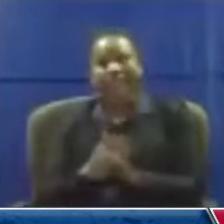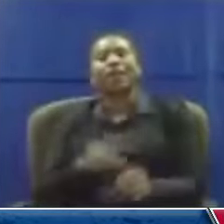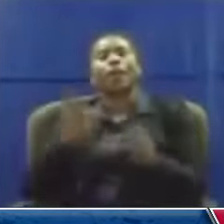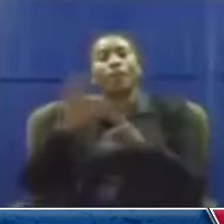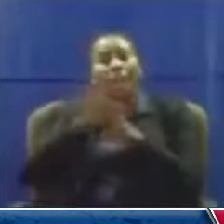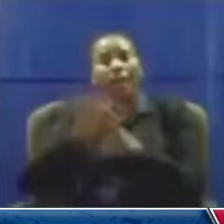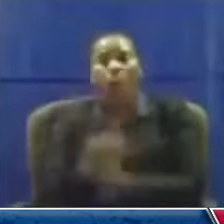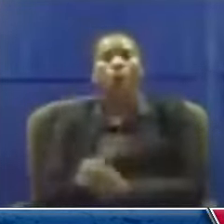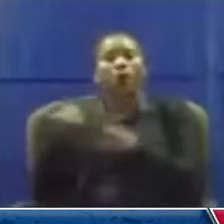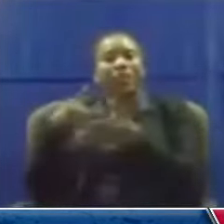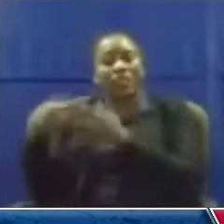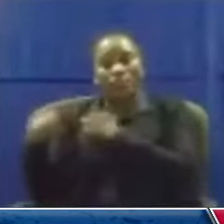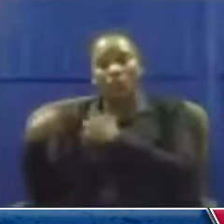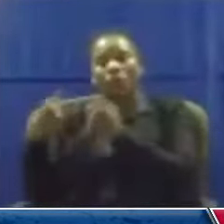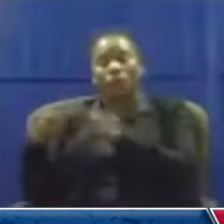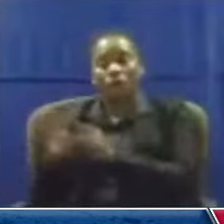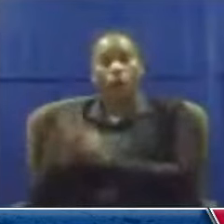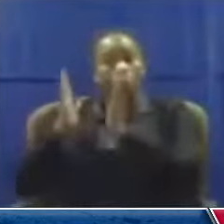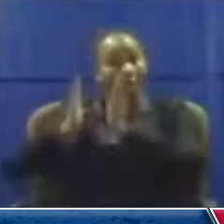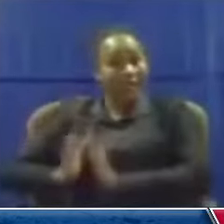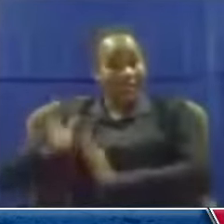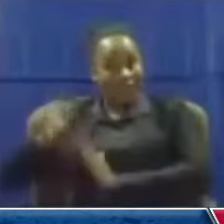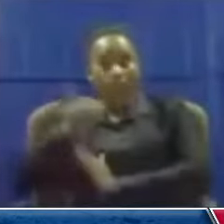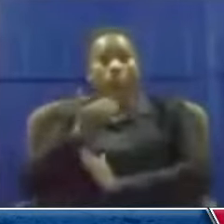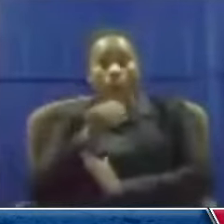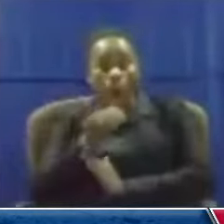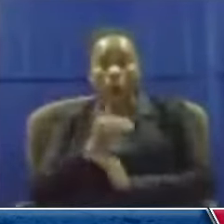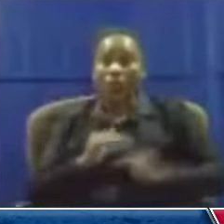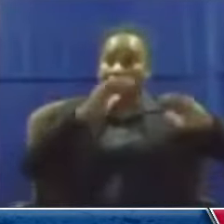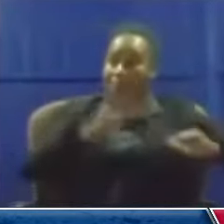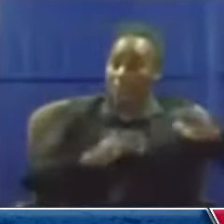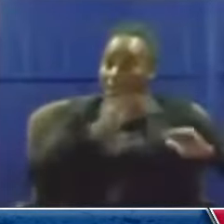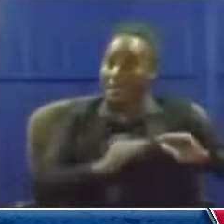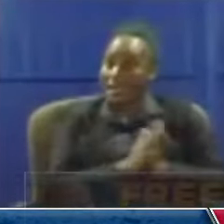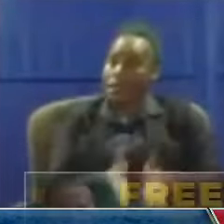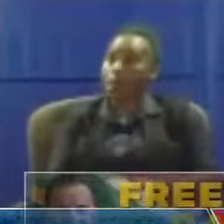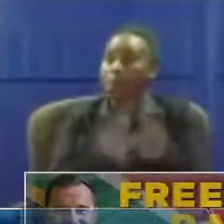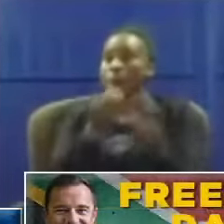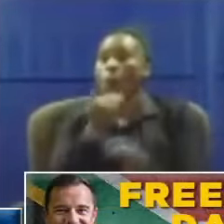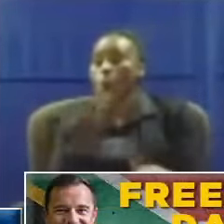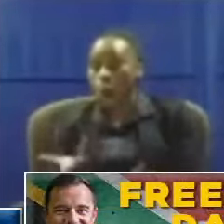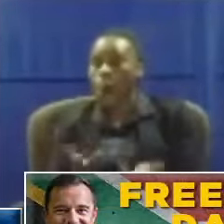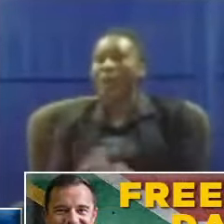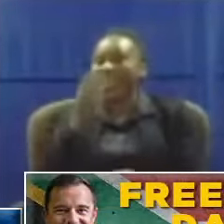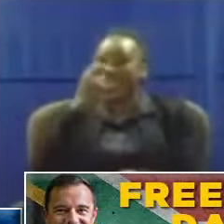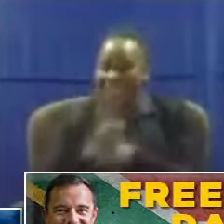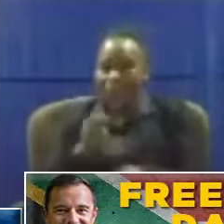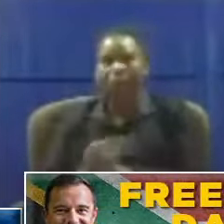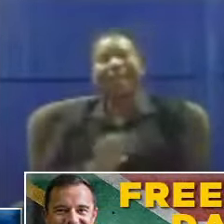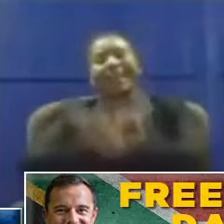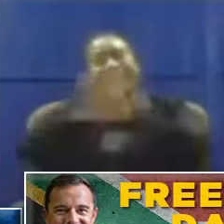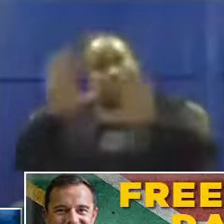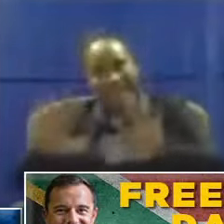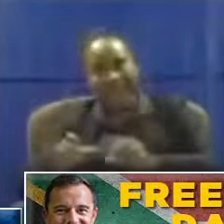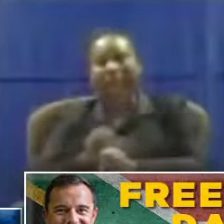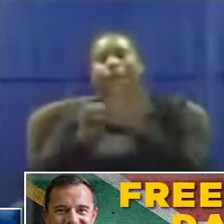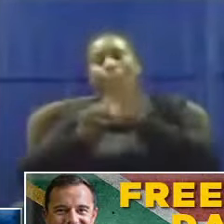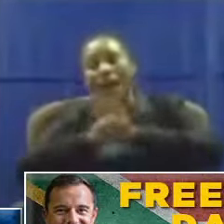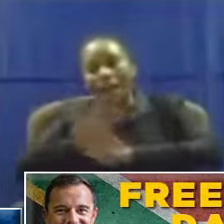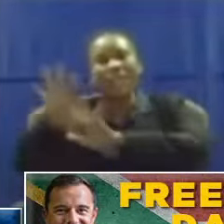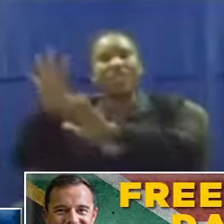humanitarian relief? Who's in charge of the next phase? The stabilization and recovery. This needs to be a clear and published